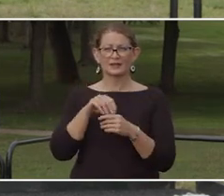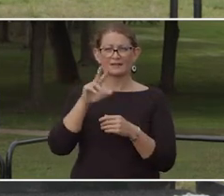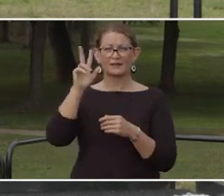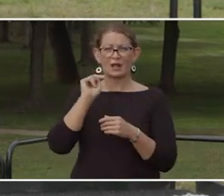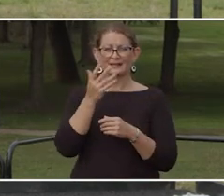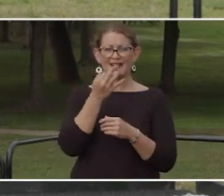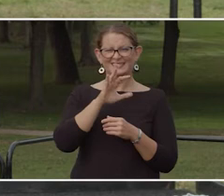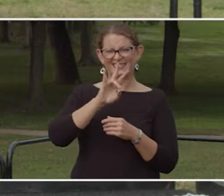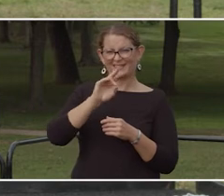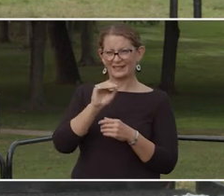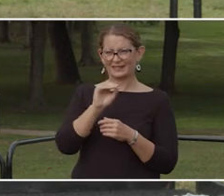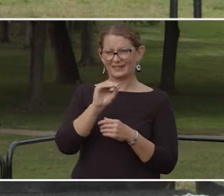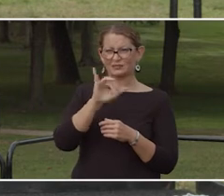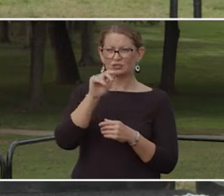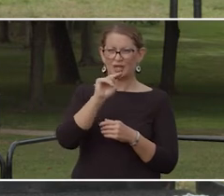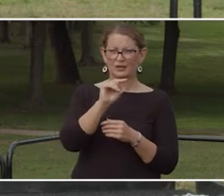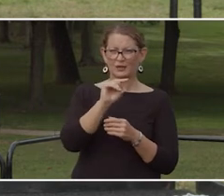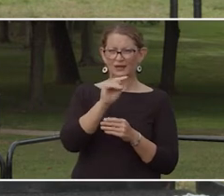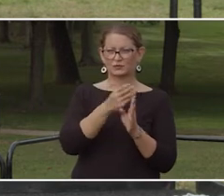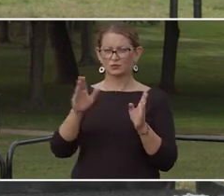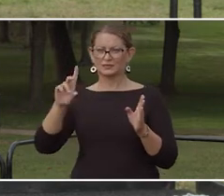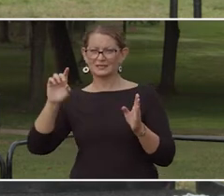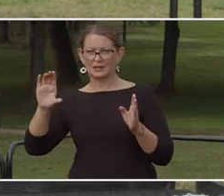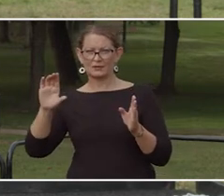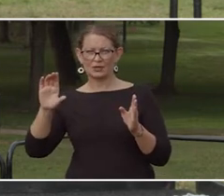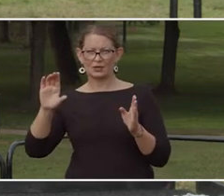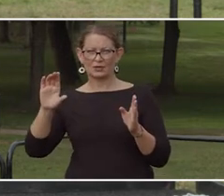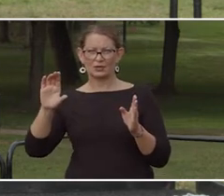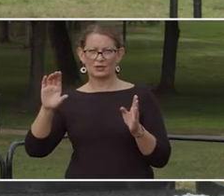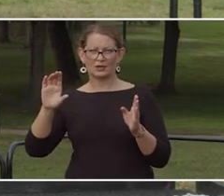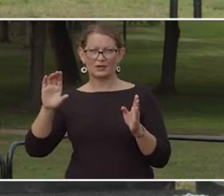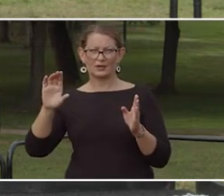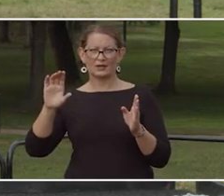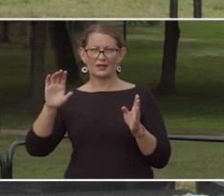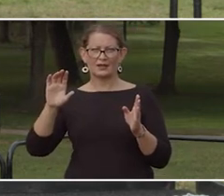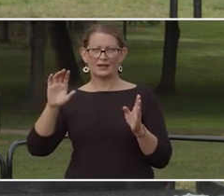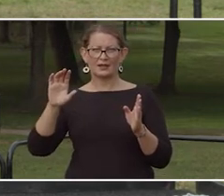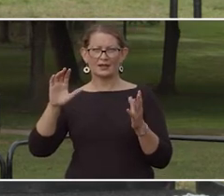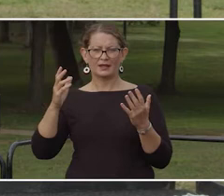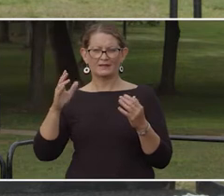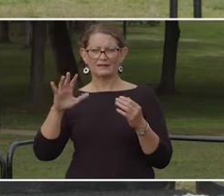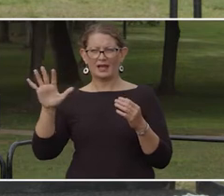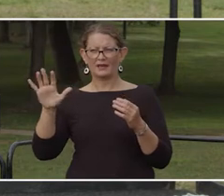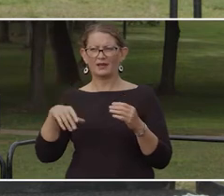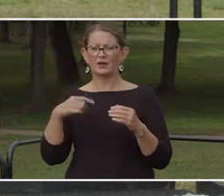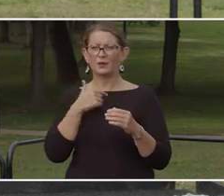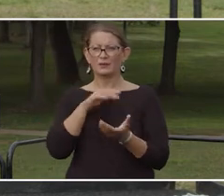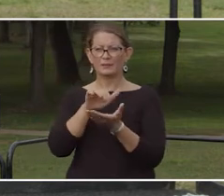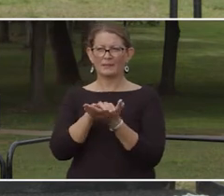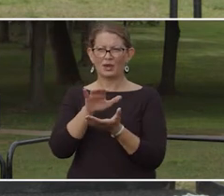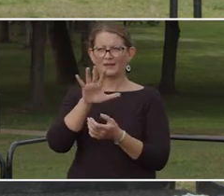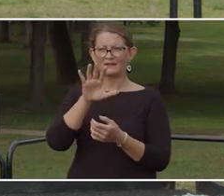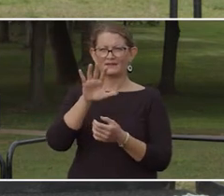in 1970, January to December. He came out in E5, and we were married for